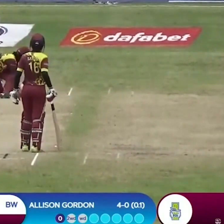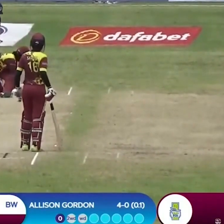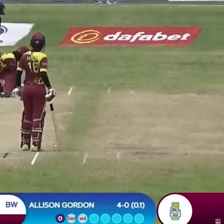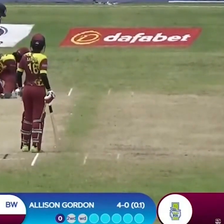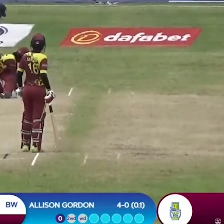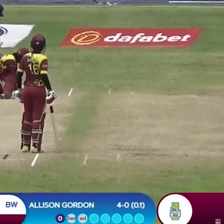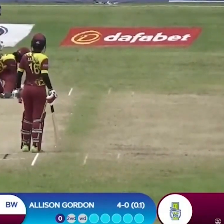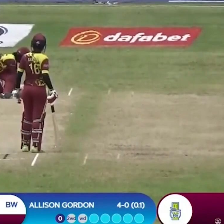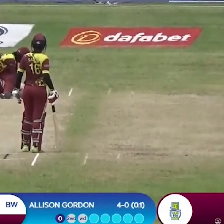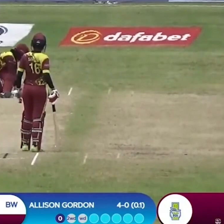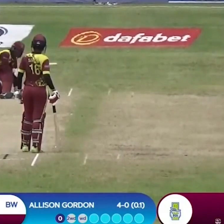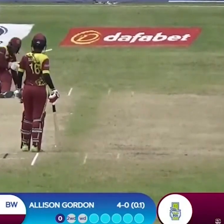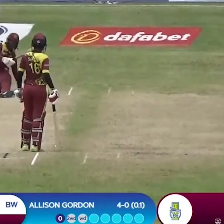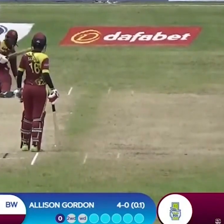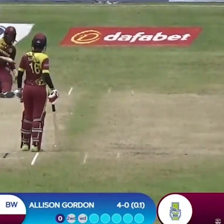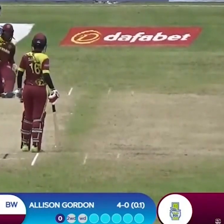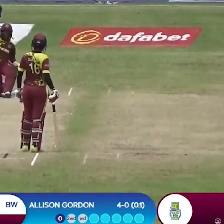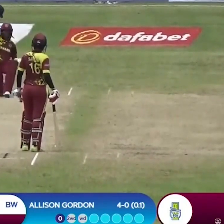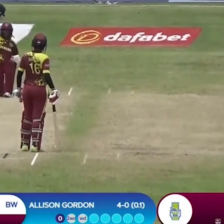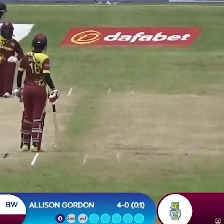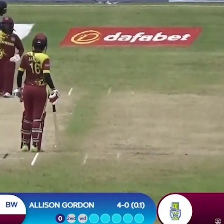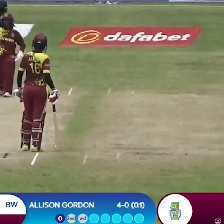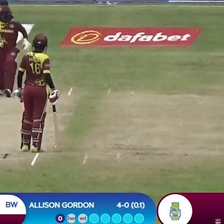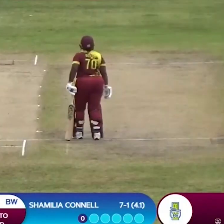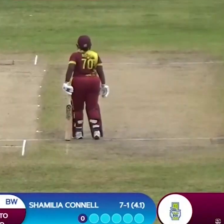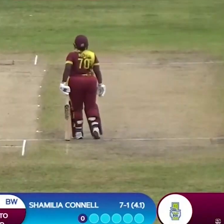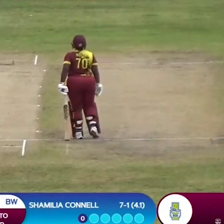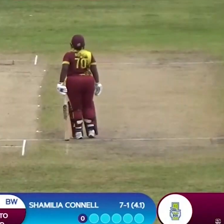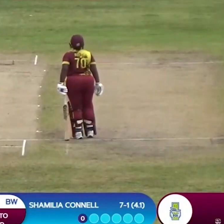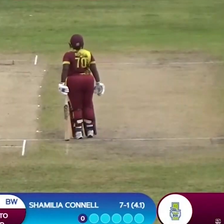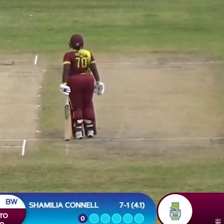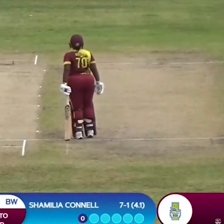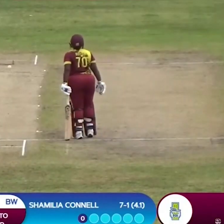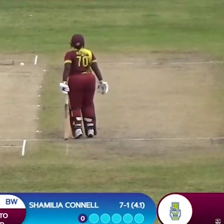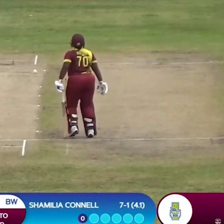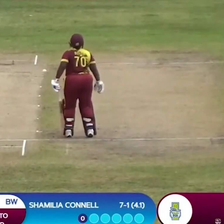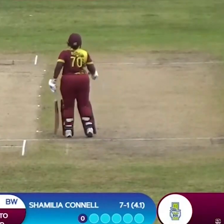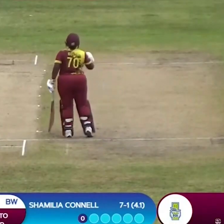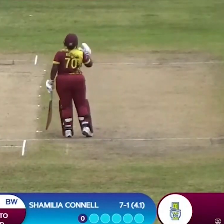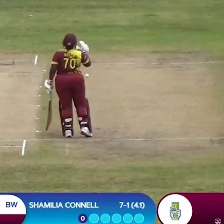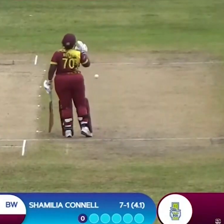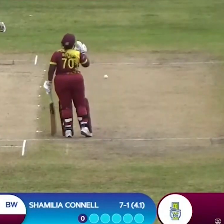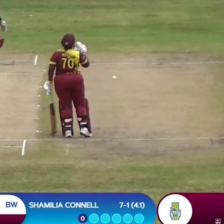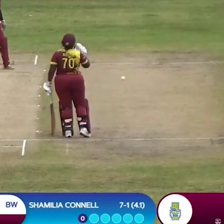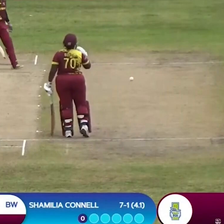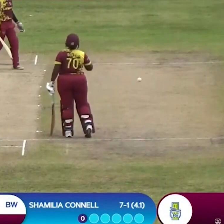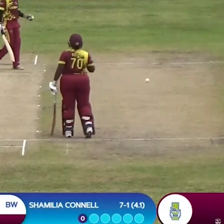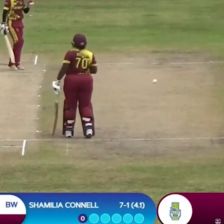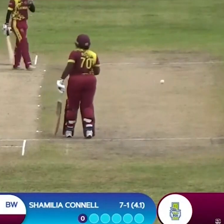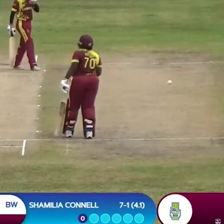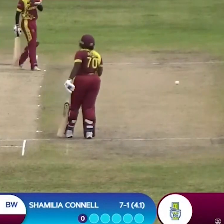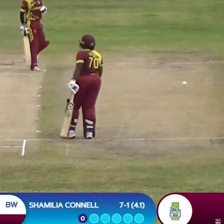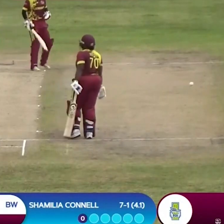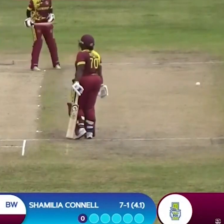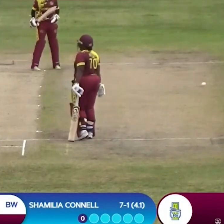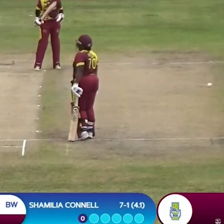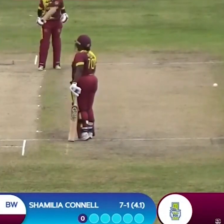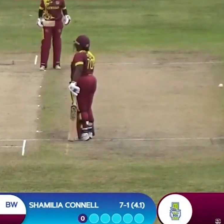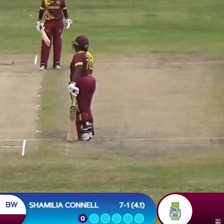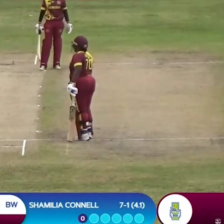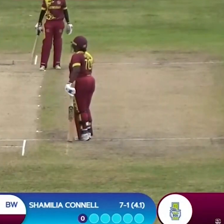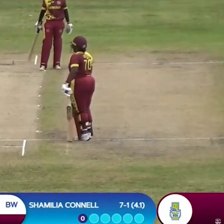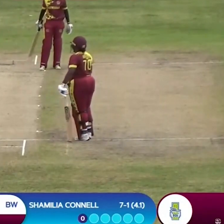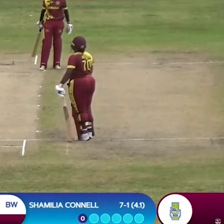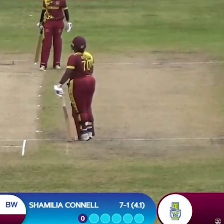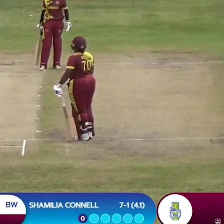pitch, and she's bowled. The main wicket taken on the part, the appeal goes up and the finger